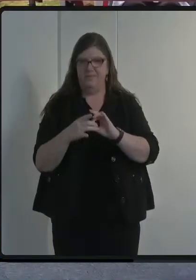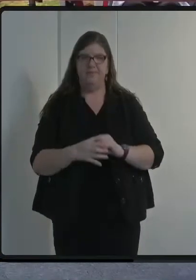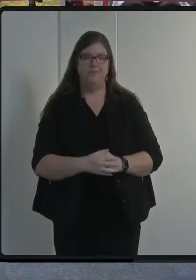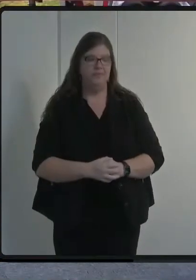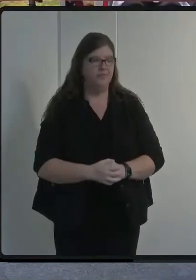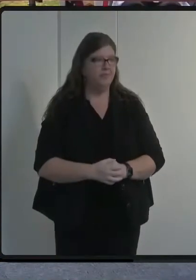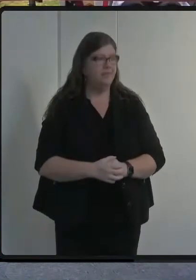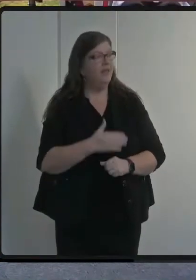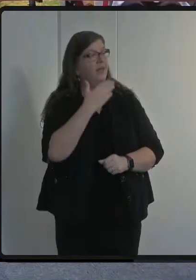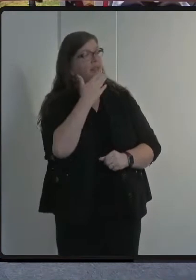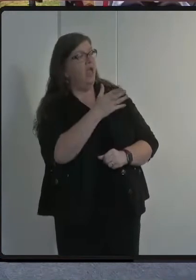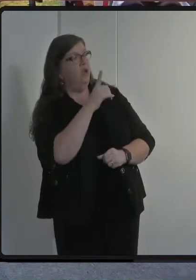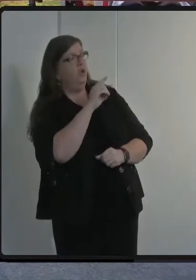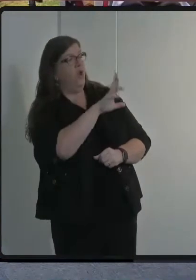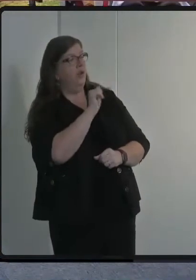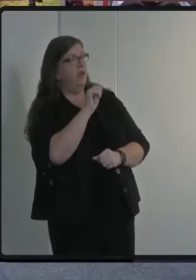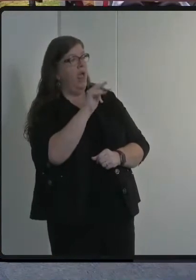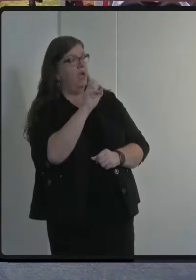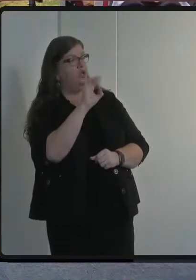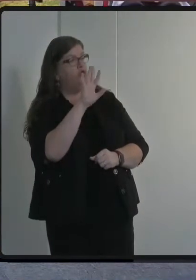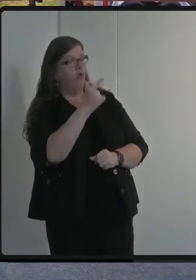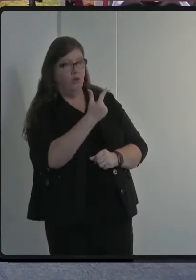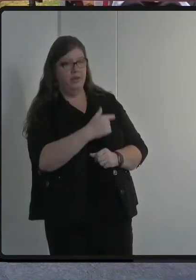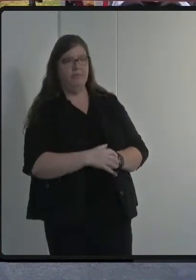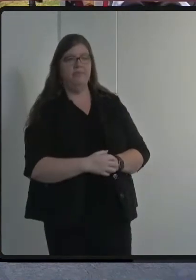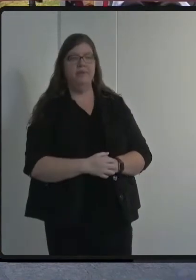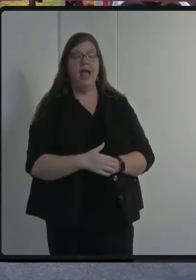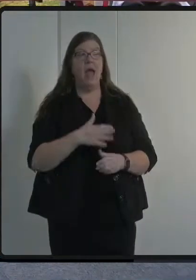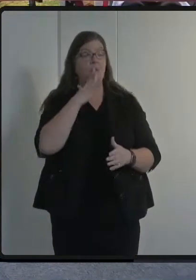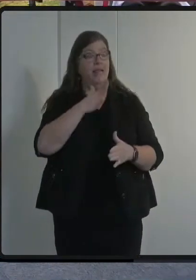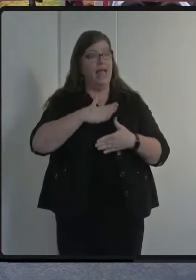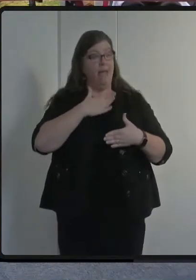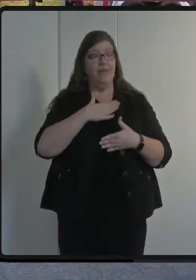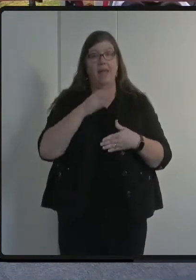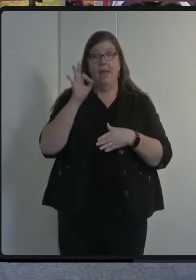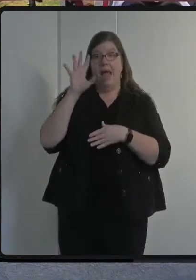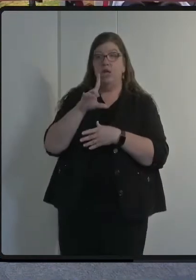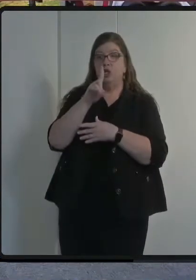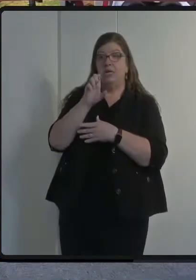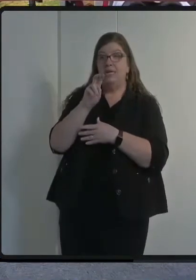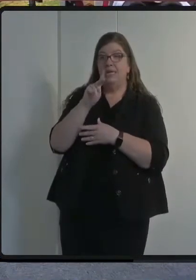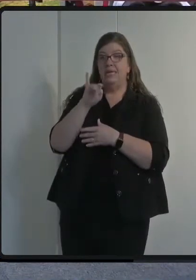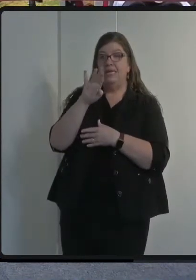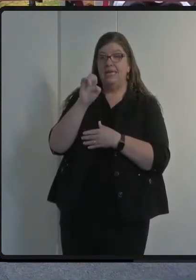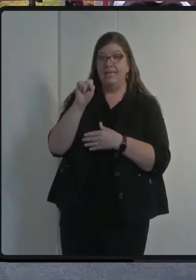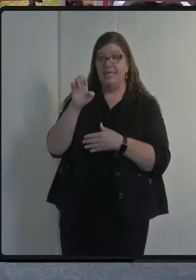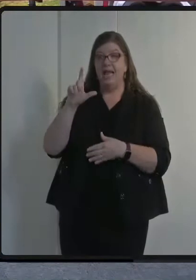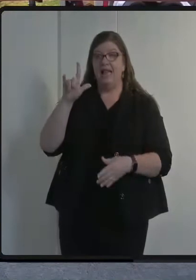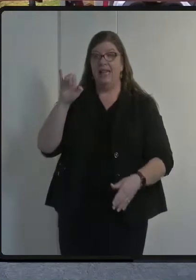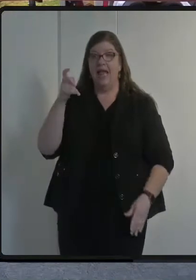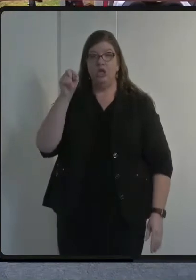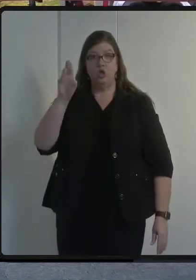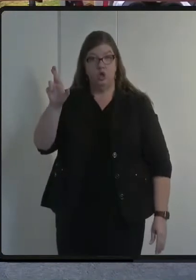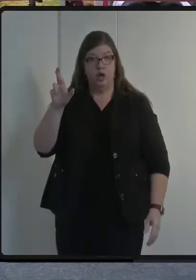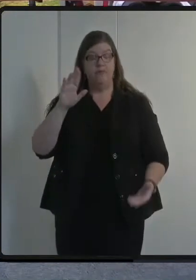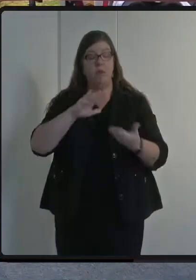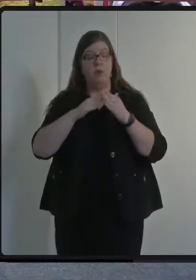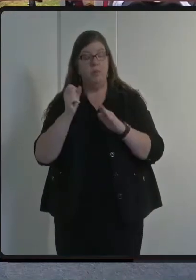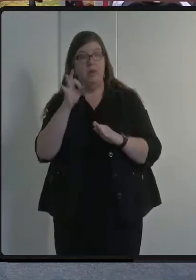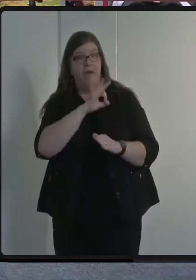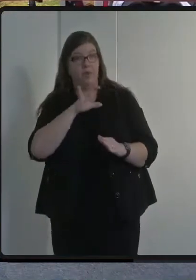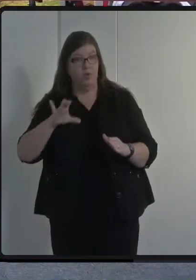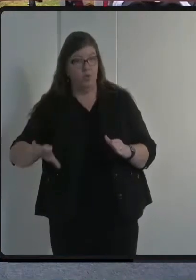Thank you, Dr. Anzard. I'm very pleased that Pastor Denise Leichter from the Community of Christ in Santa Barbara has joined us today to share ways